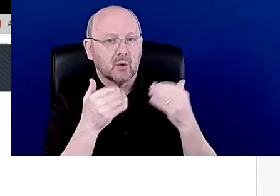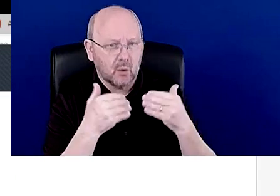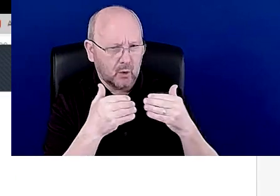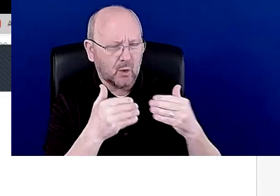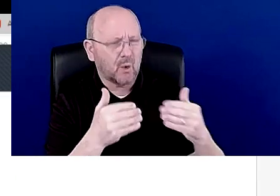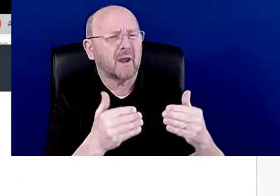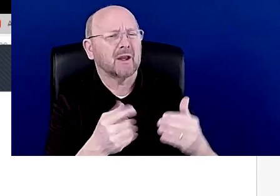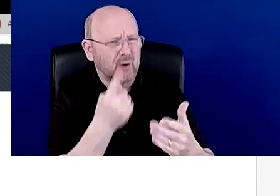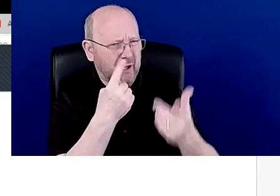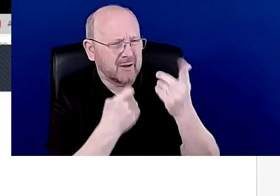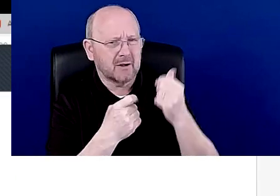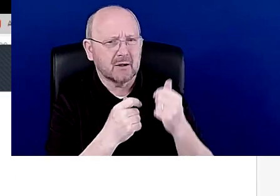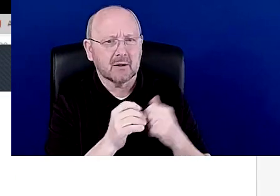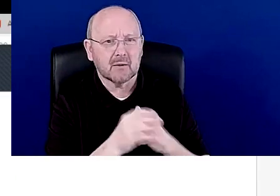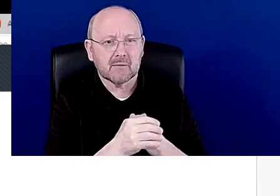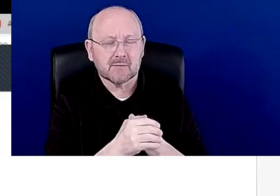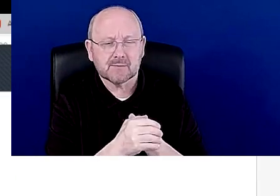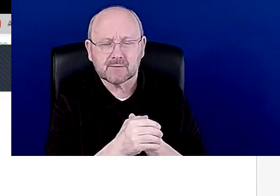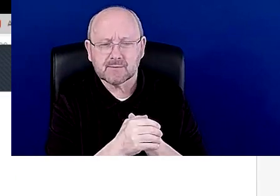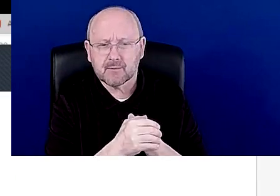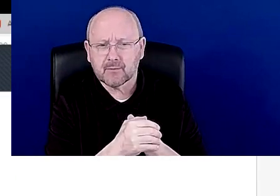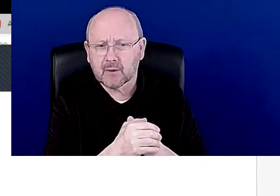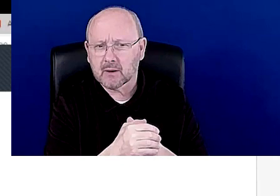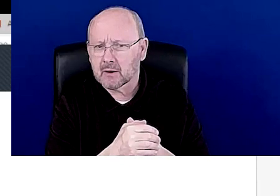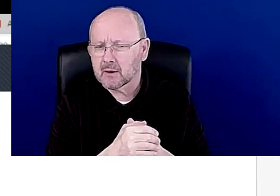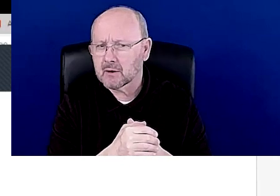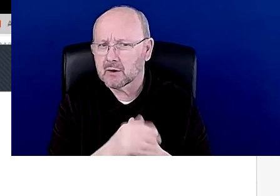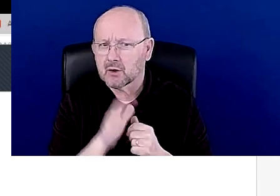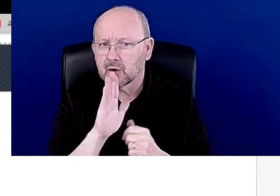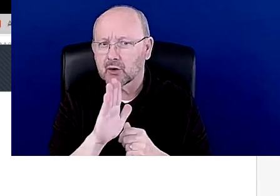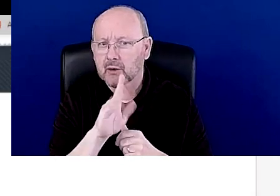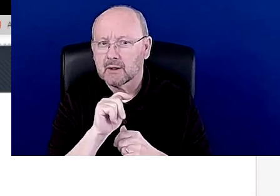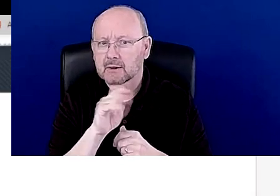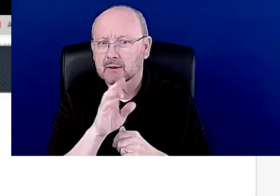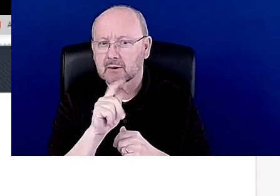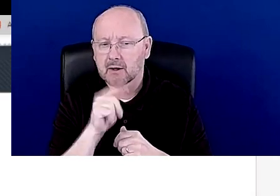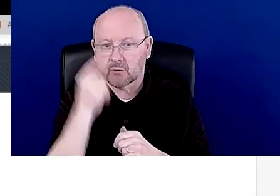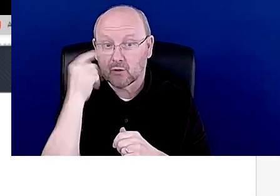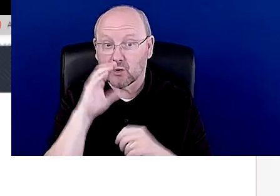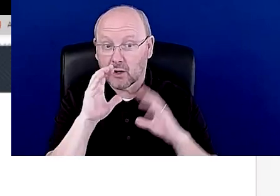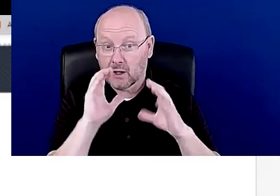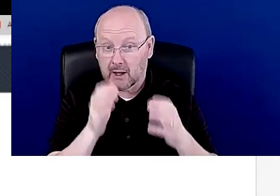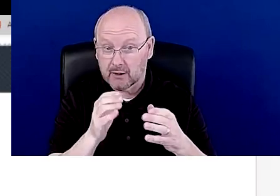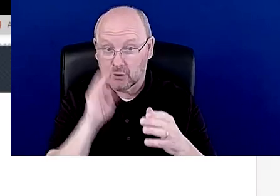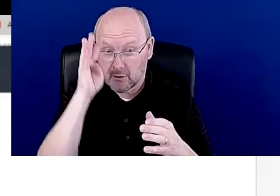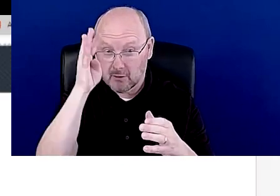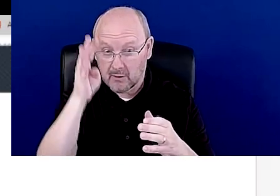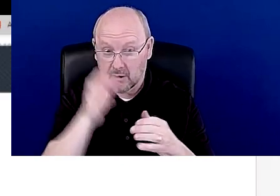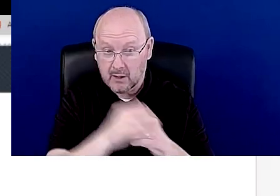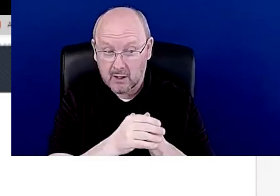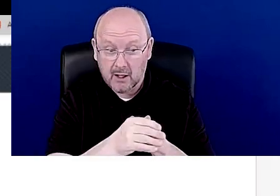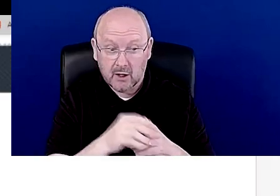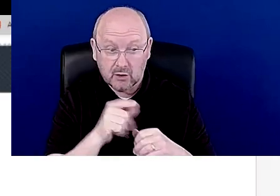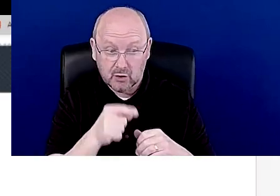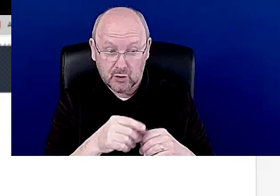cross conversations. So your text that you created for your class, did you cite